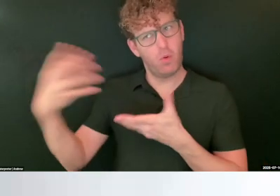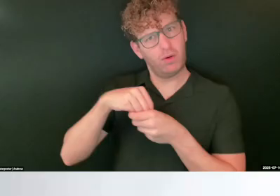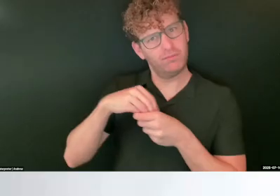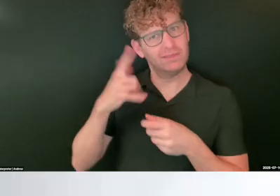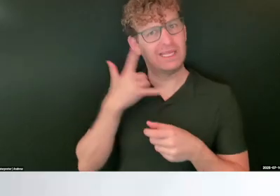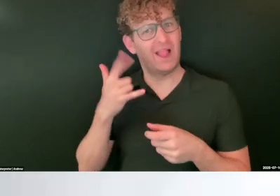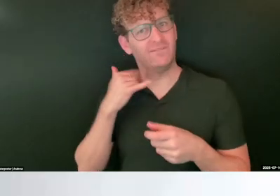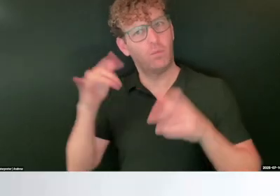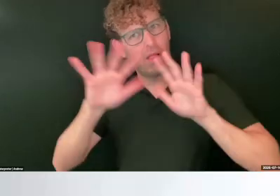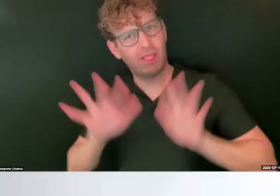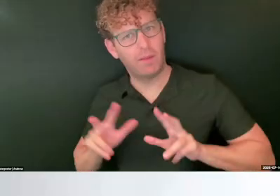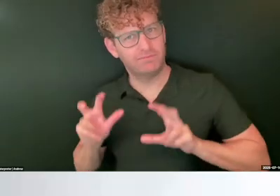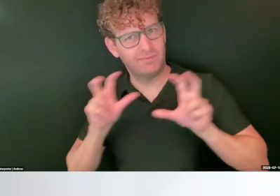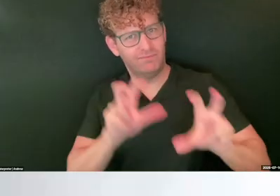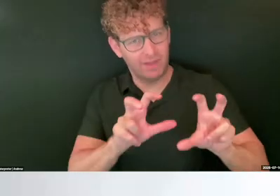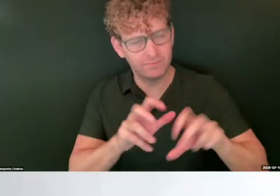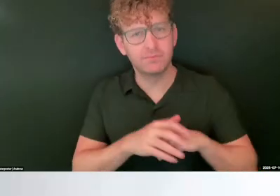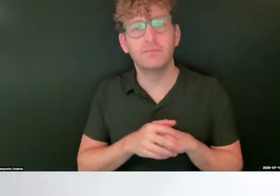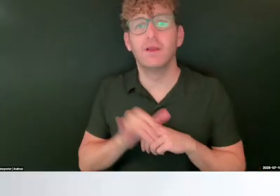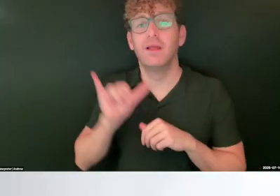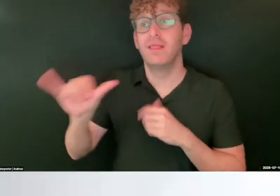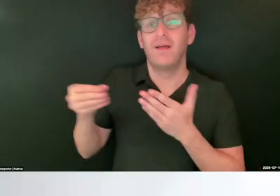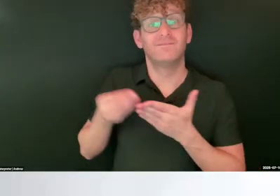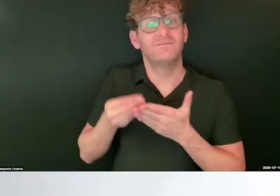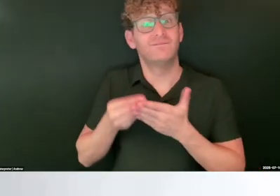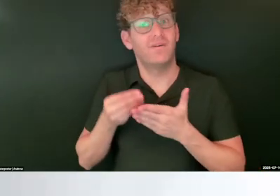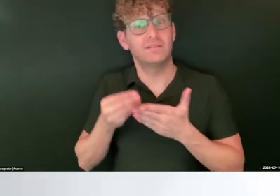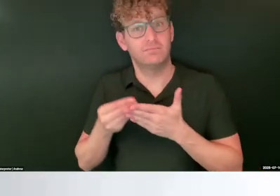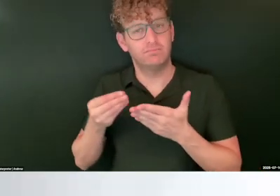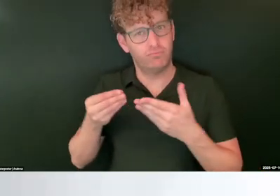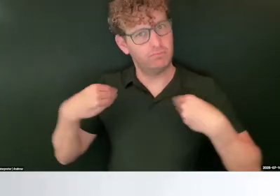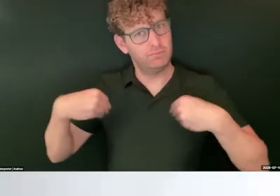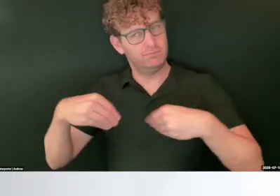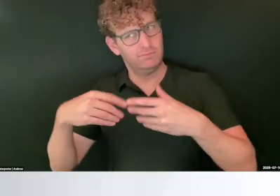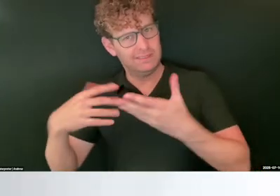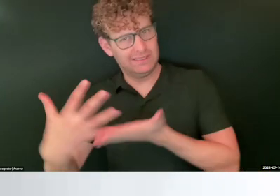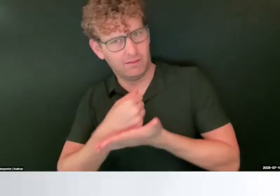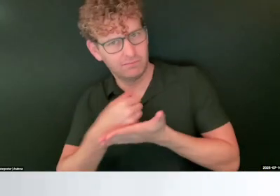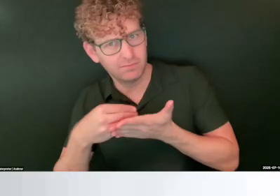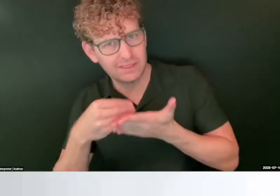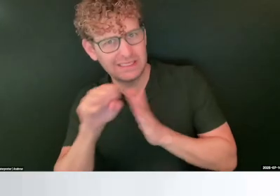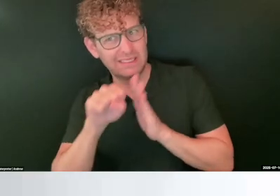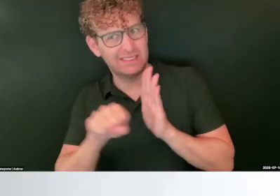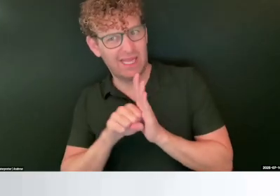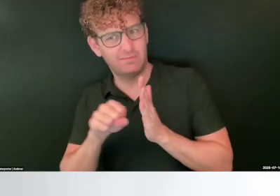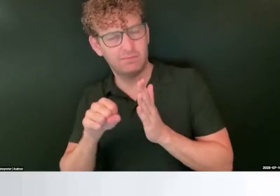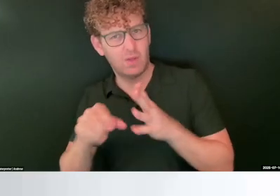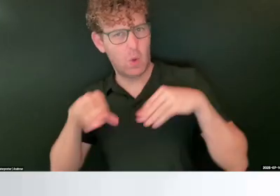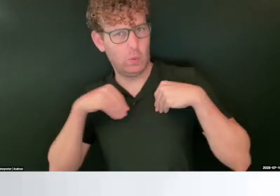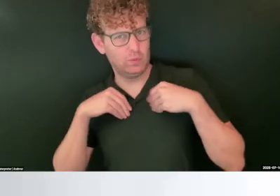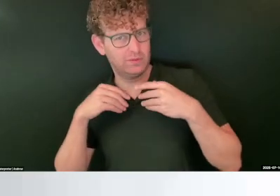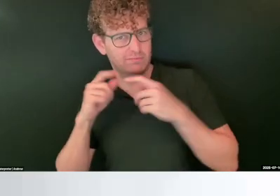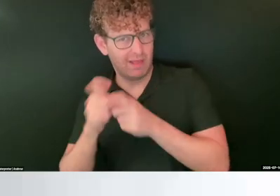Investments. California Climate Investments is funded by proceeds from the sale of state-owned allowances from